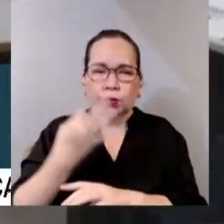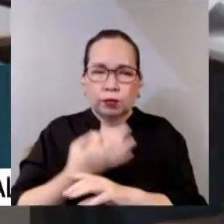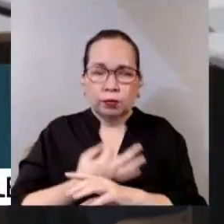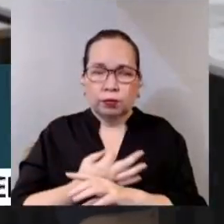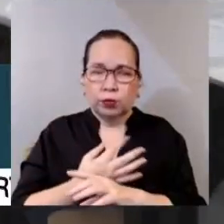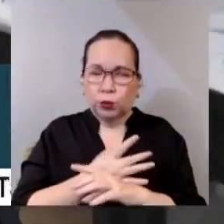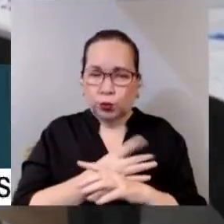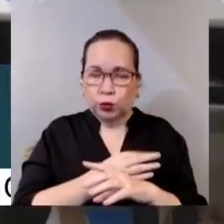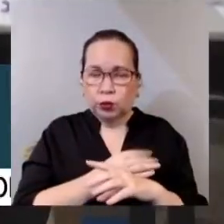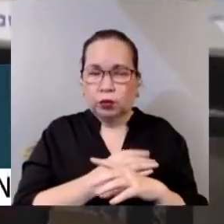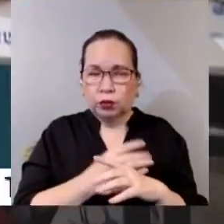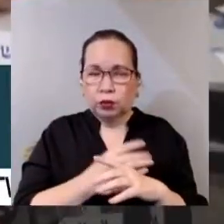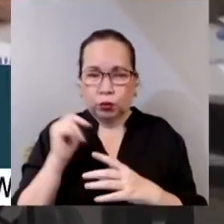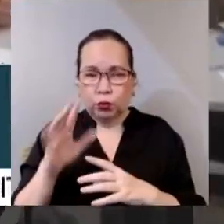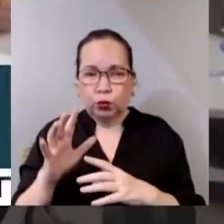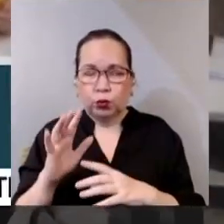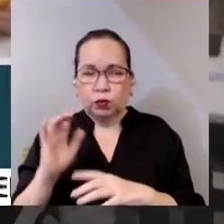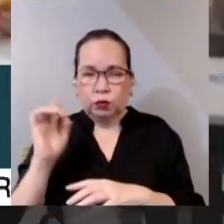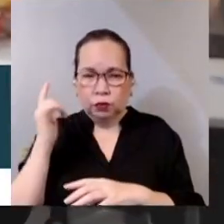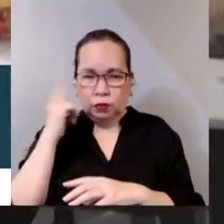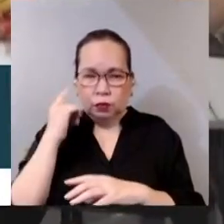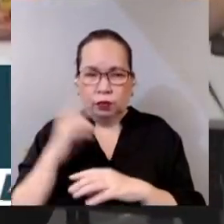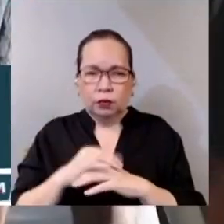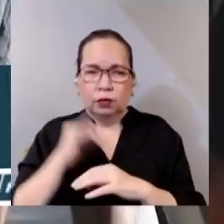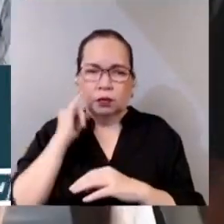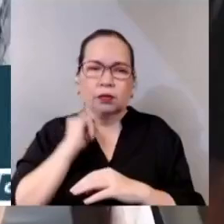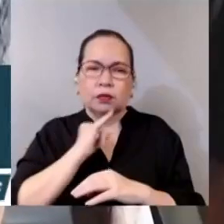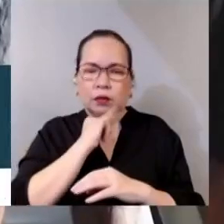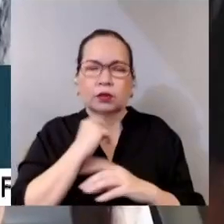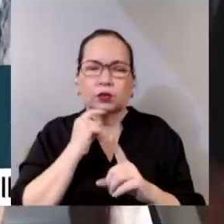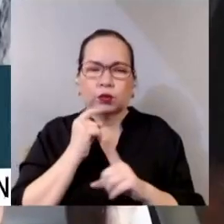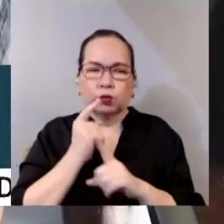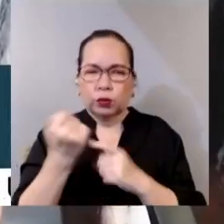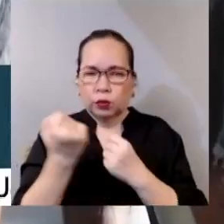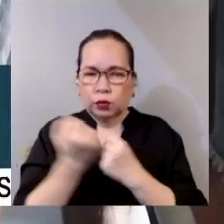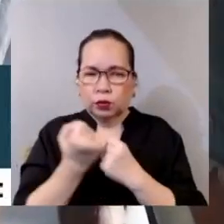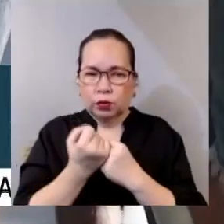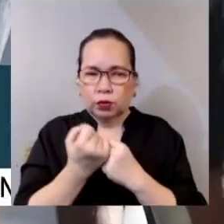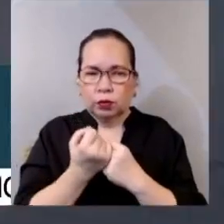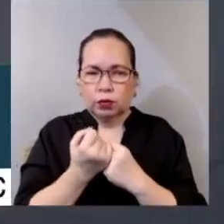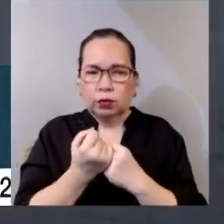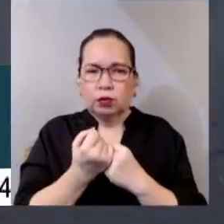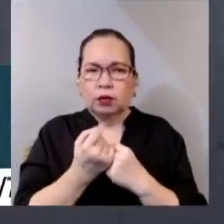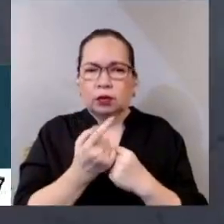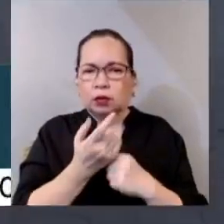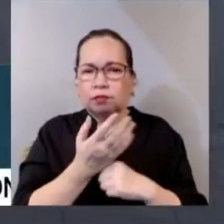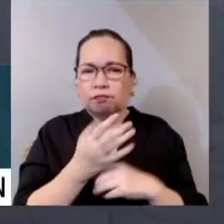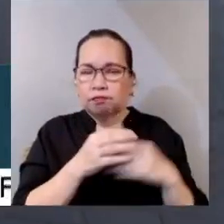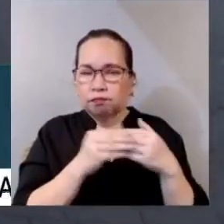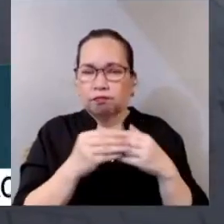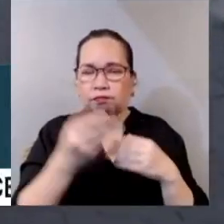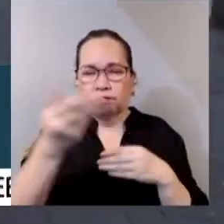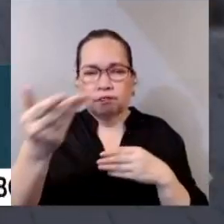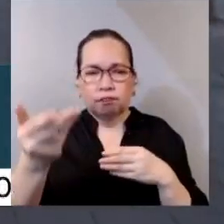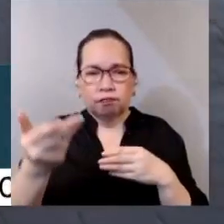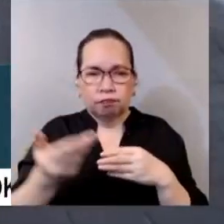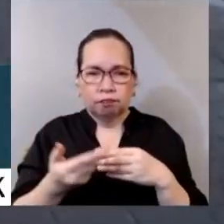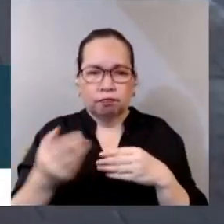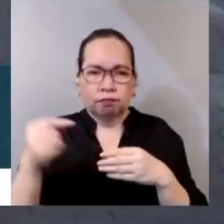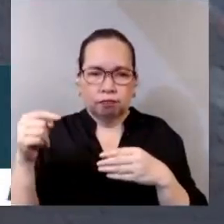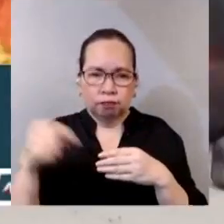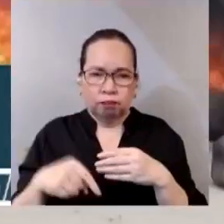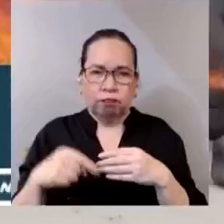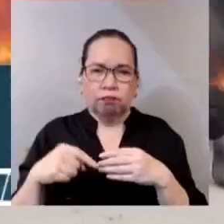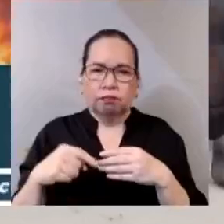far-right government. Israel is a key U.S. ally, and its leaders are typically invited to the White House within weeks of taking